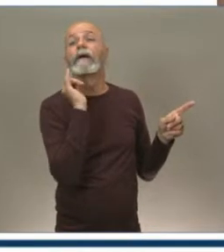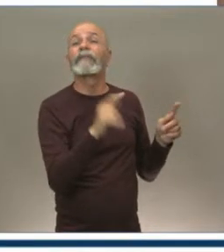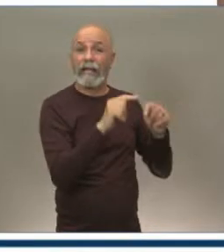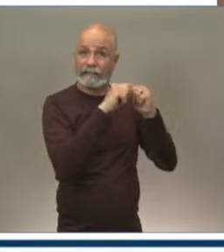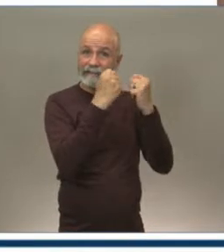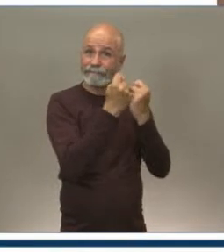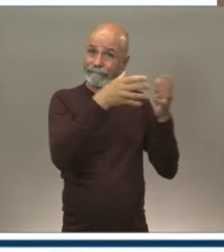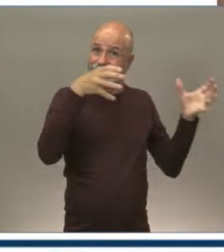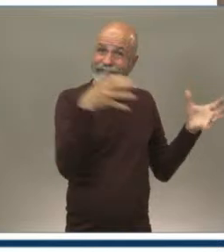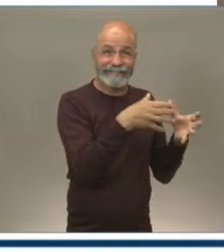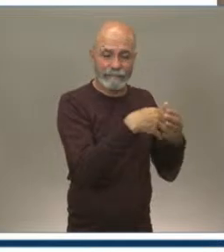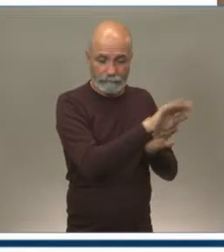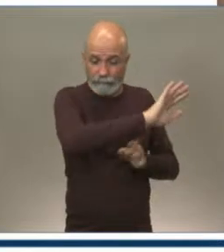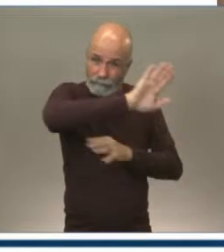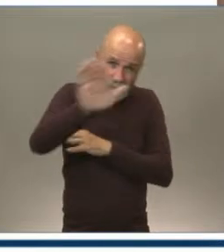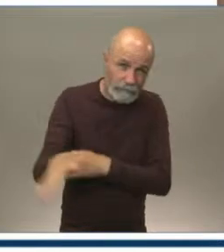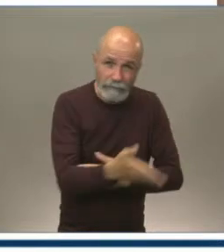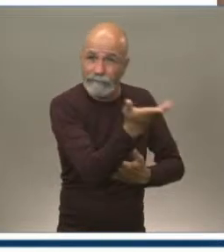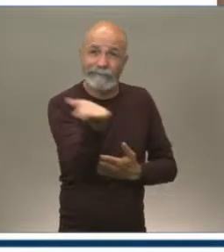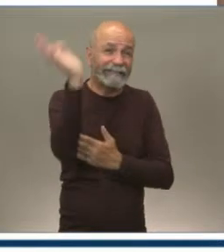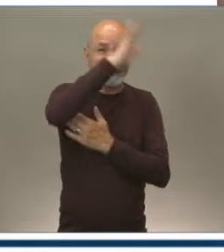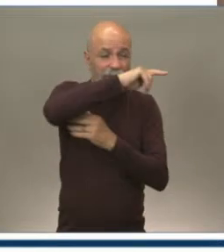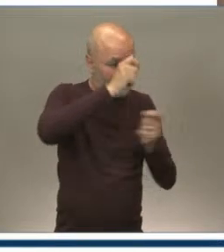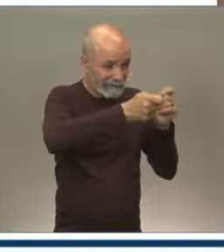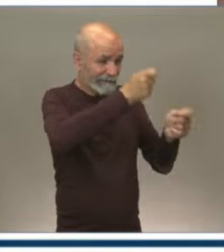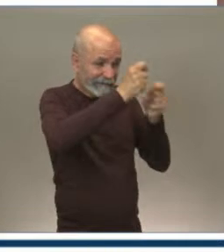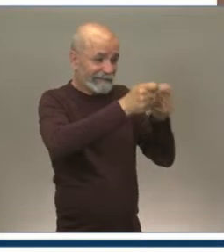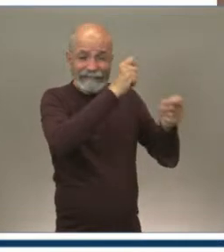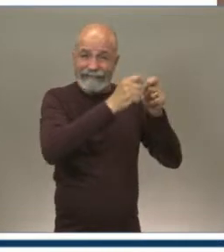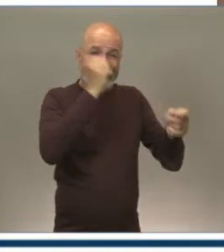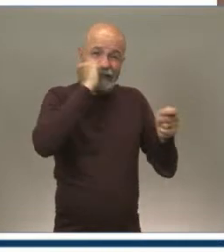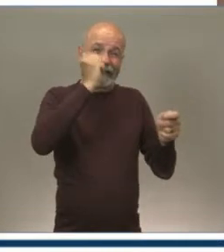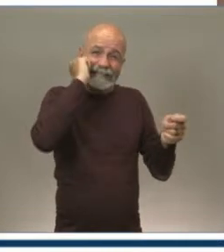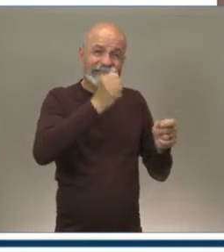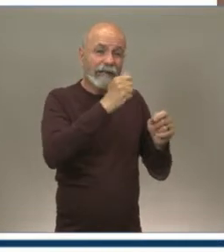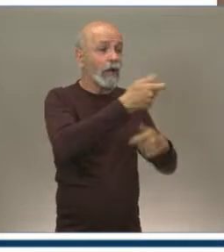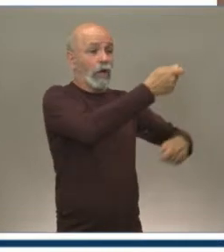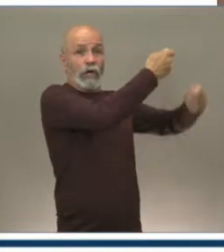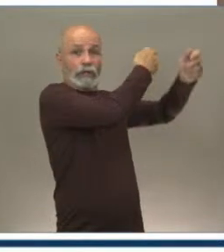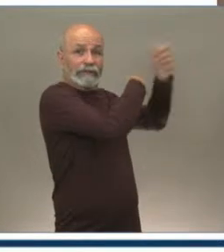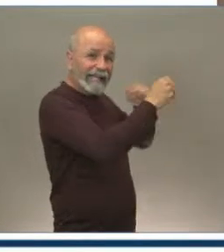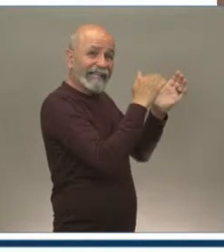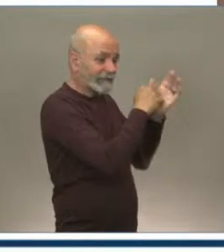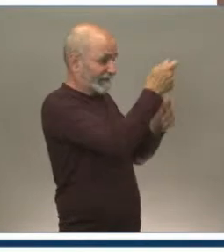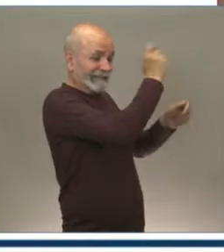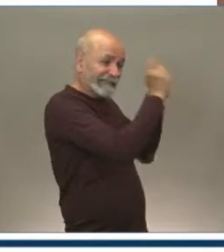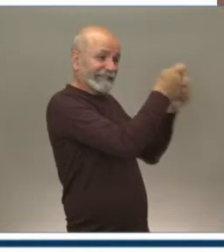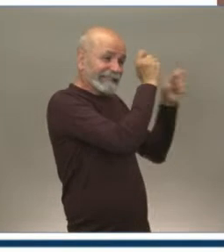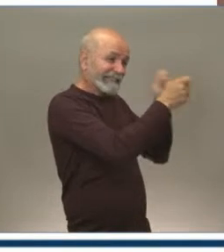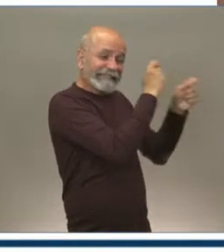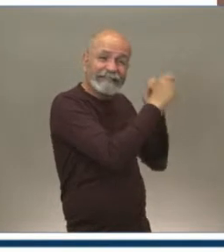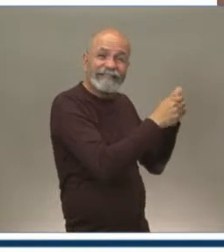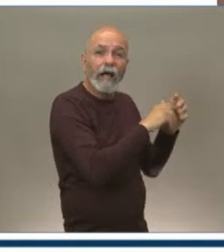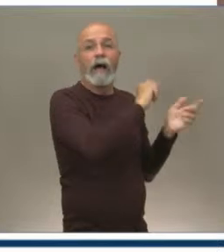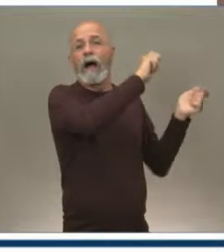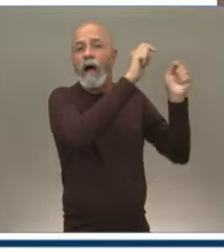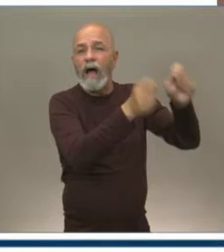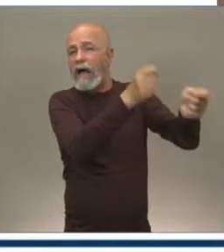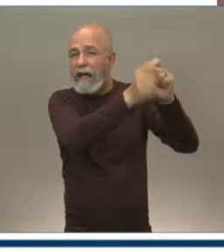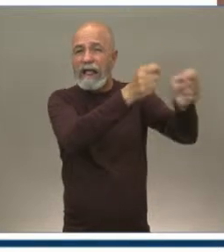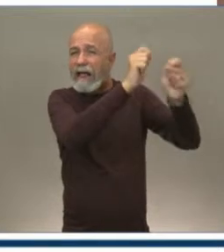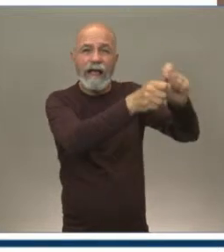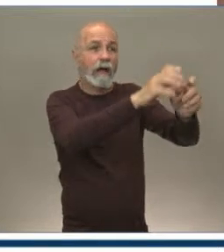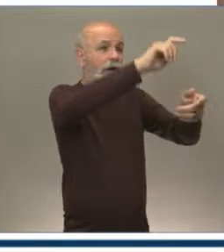day going from patient to patient to patient, just adjusting their positioning, which is a substantial kind of resource